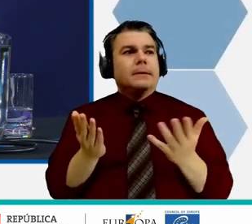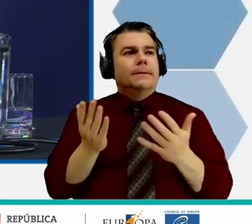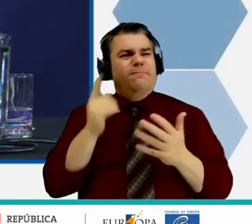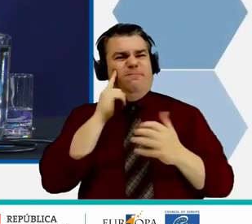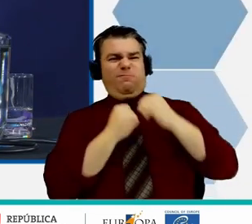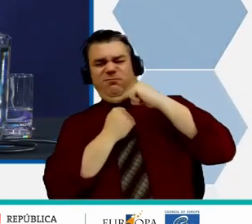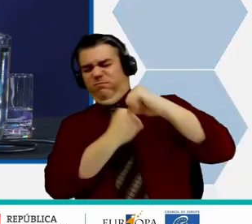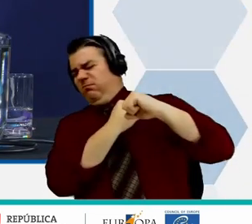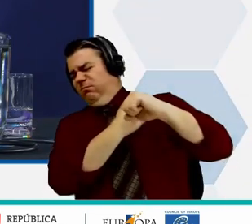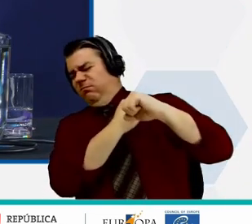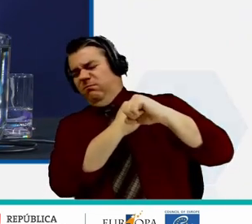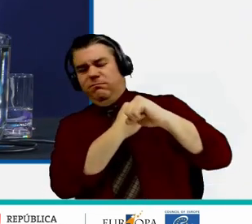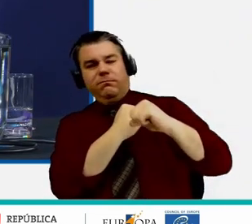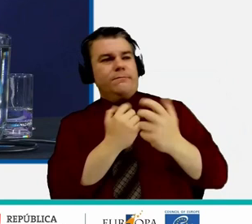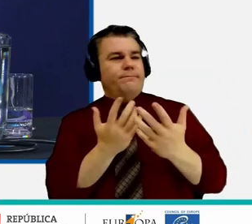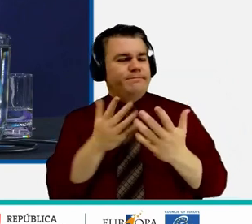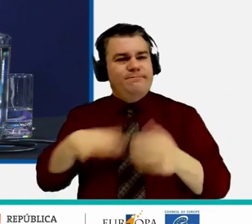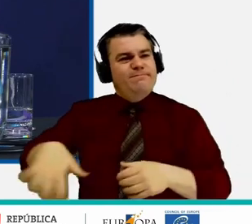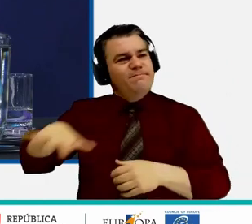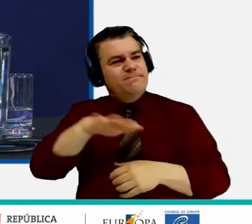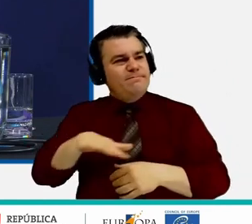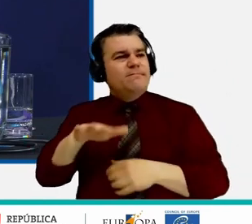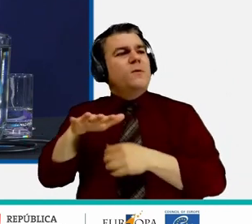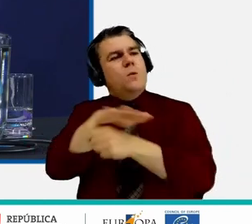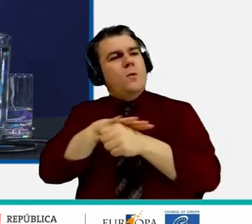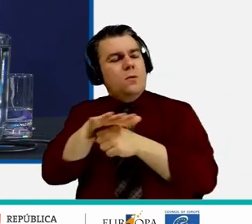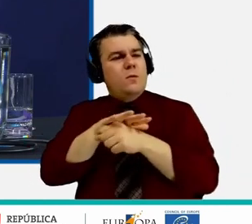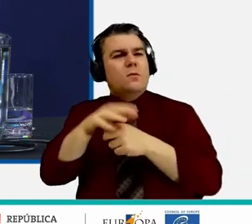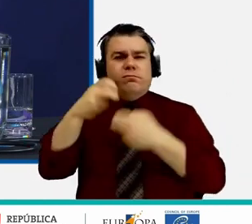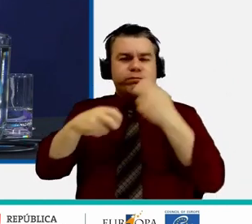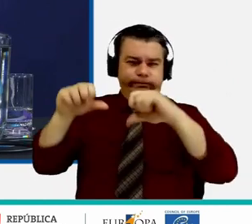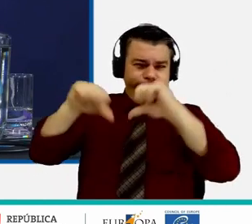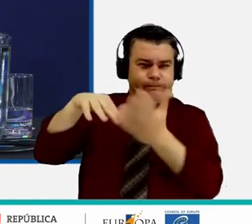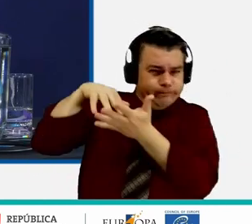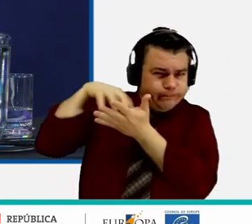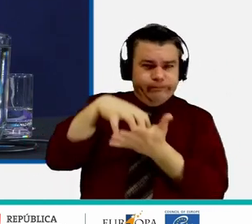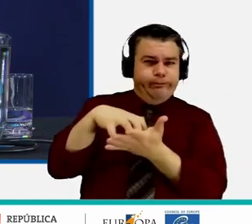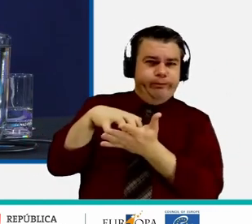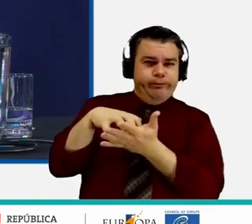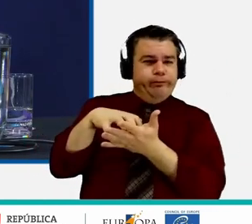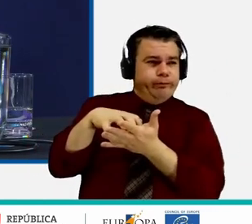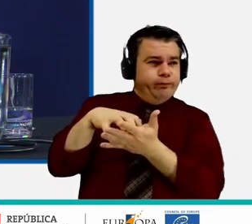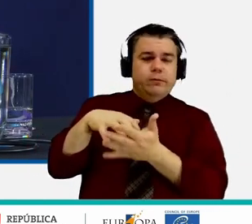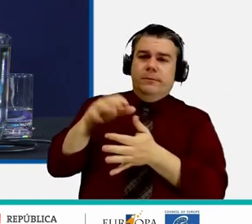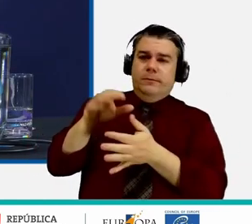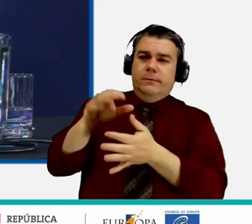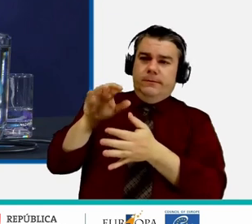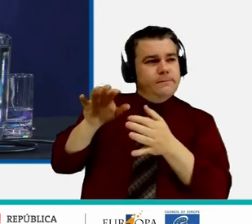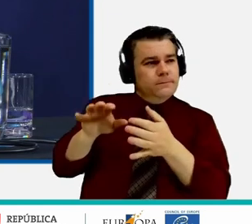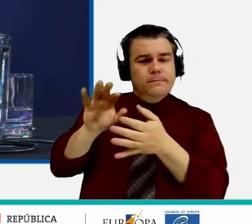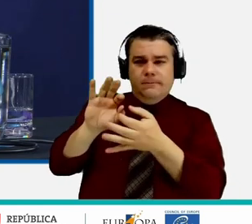canton, about local risks and vulnerabilities by strengthening data, skills, knowledge,